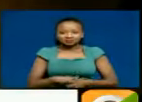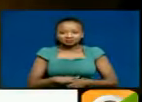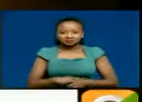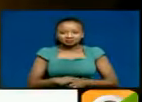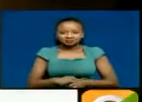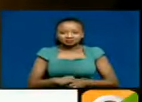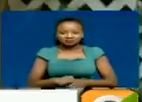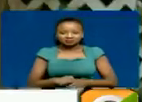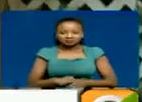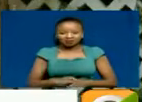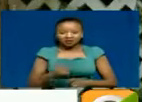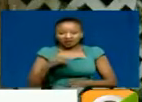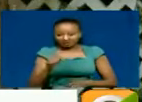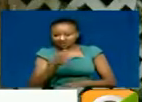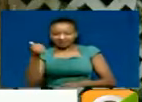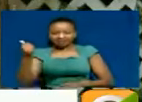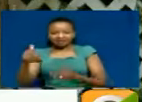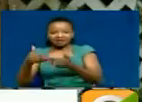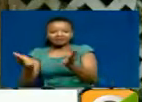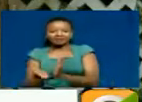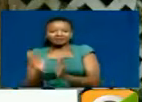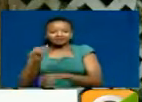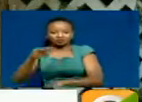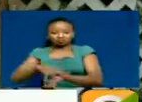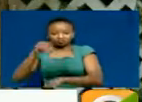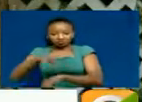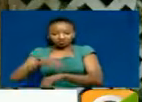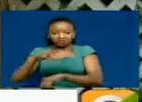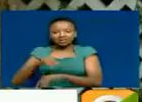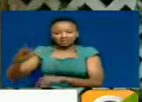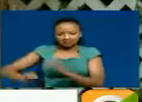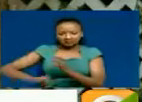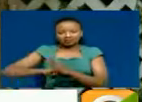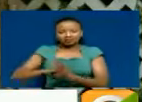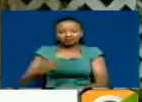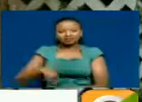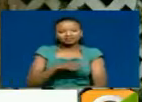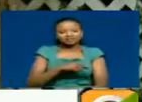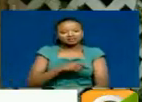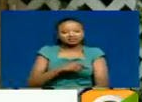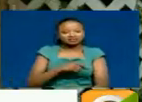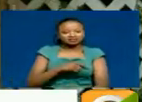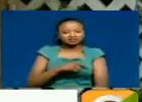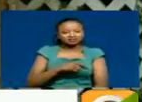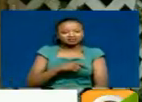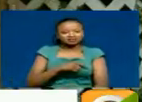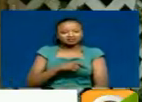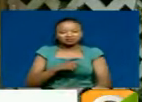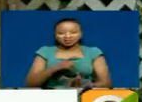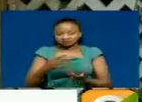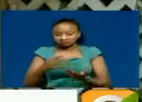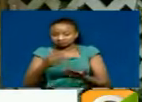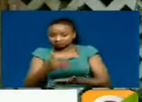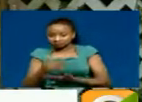we were taken in by a Swedish family, both me and my mother, because they saw how she was struggling to make it with a little baby. They took us